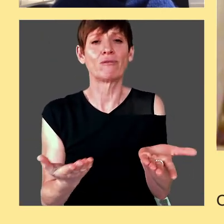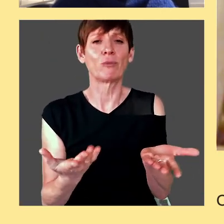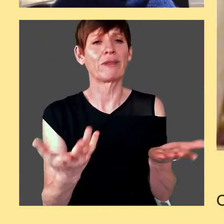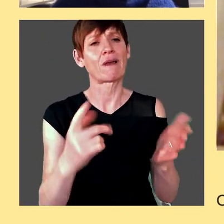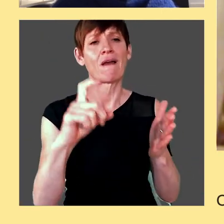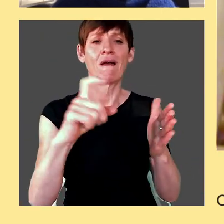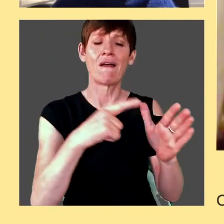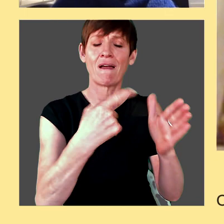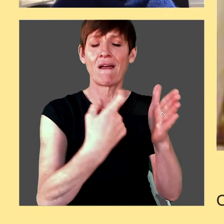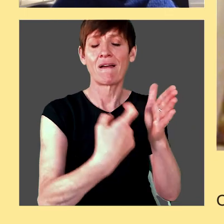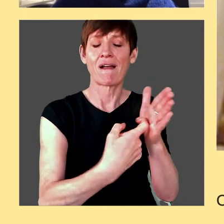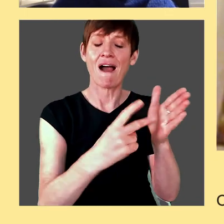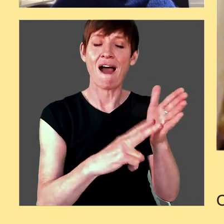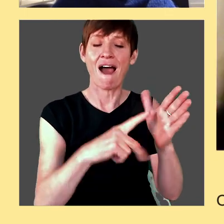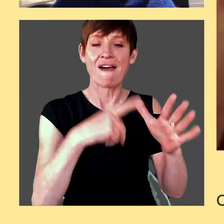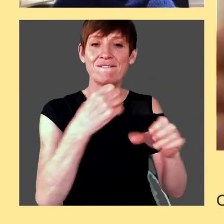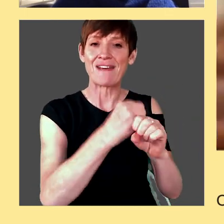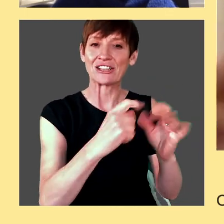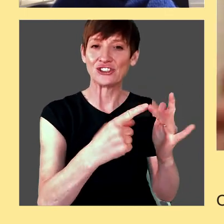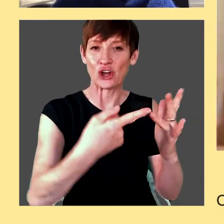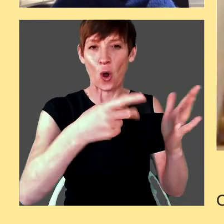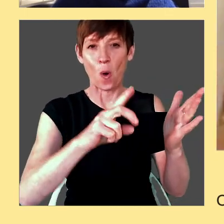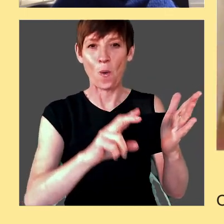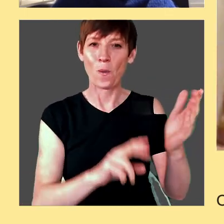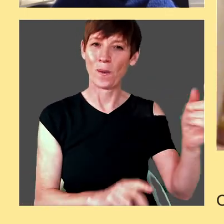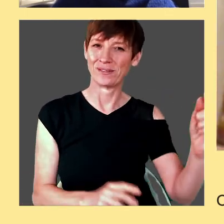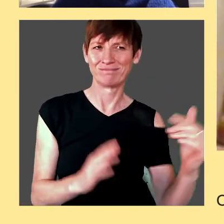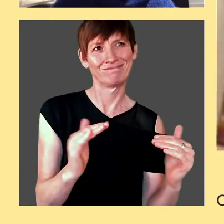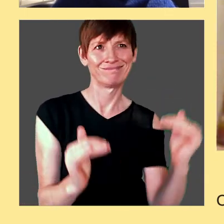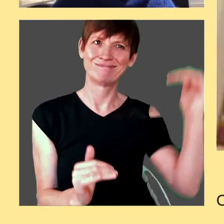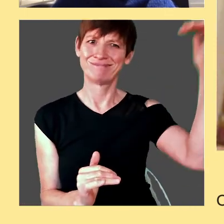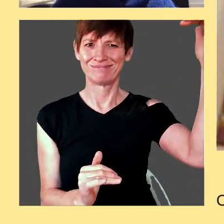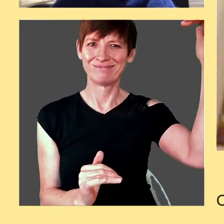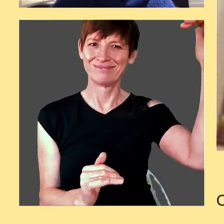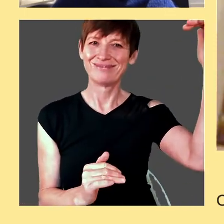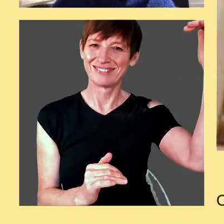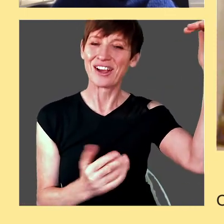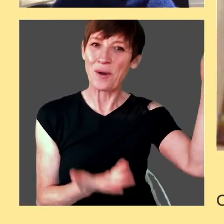students, you know, thinking big, you know, don't compare,